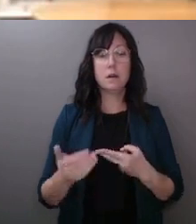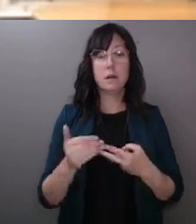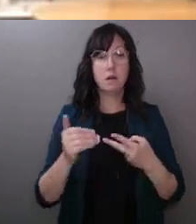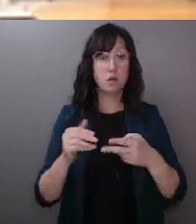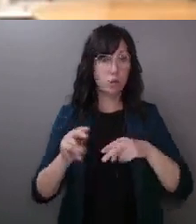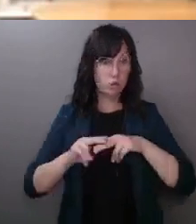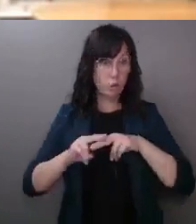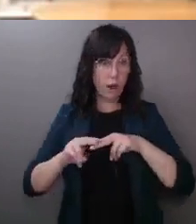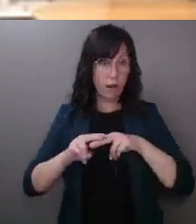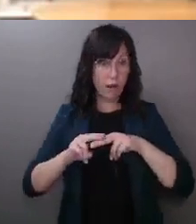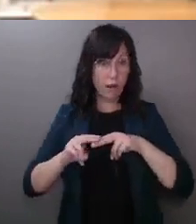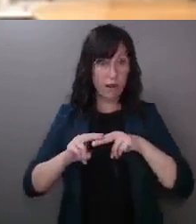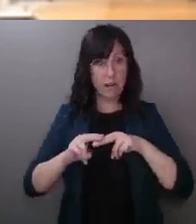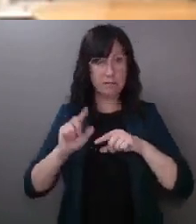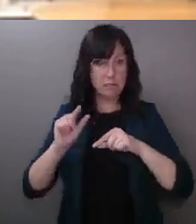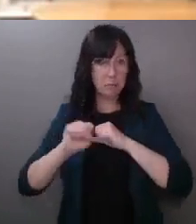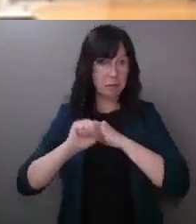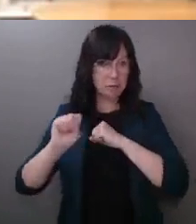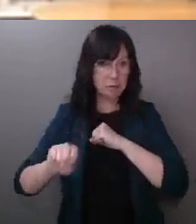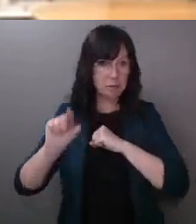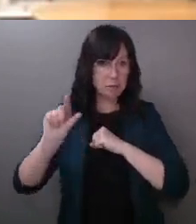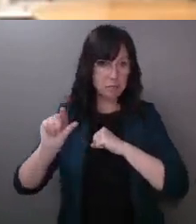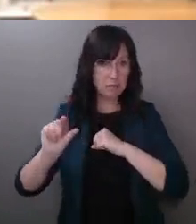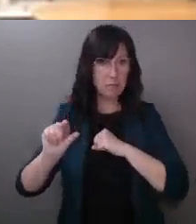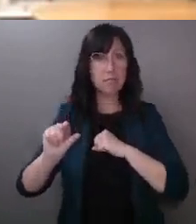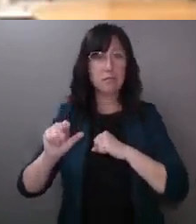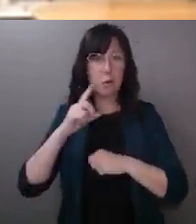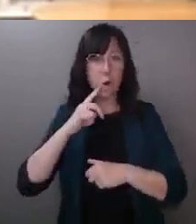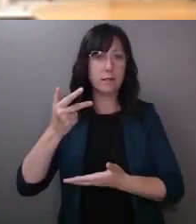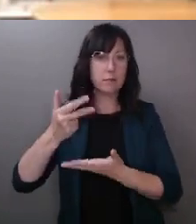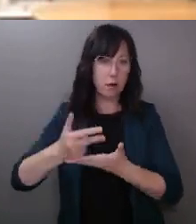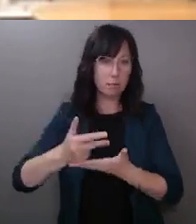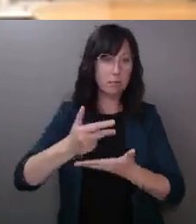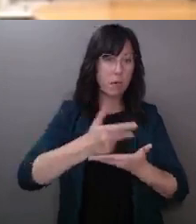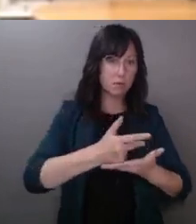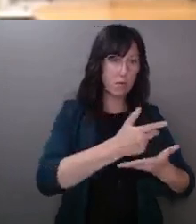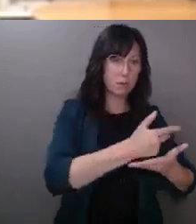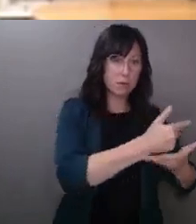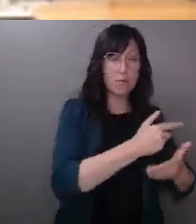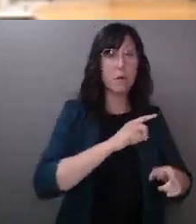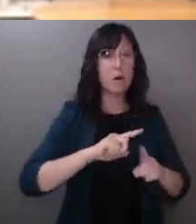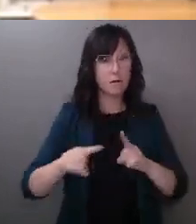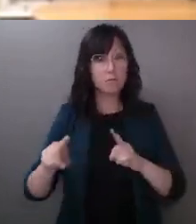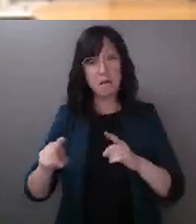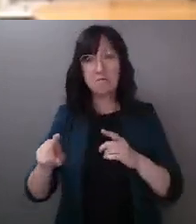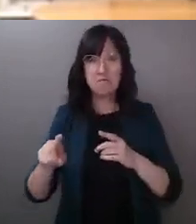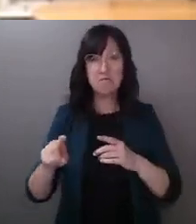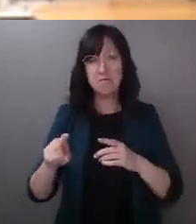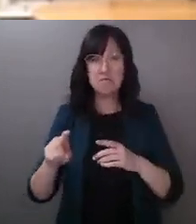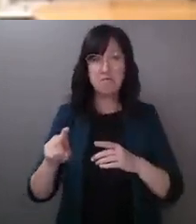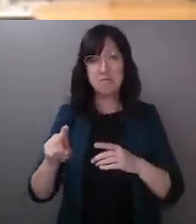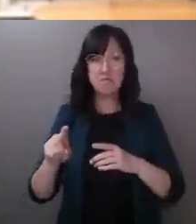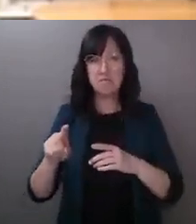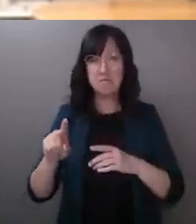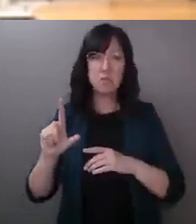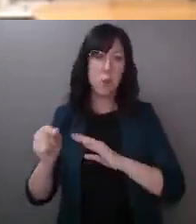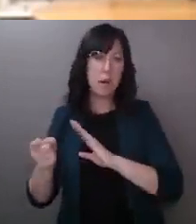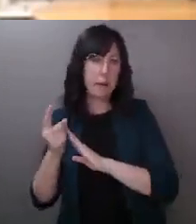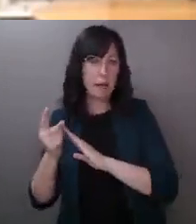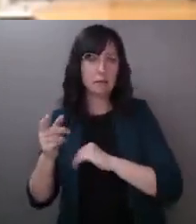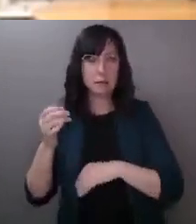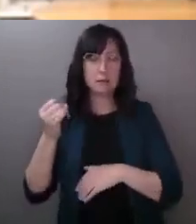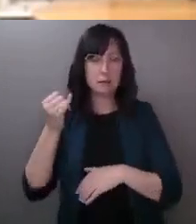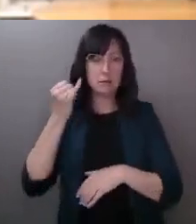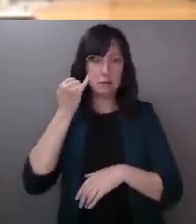rail service would be slightly longer than that at this time due to the additional stops along the way. But your savings of about 5 minutes, approximately, taking the R1